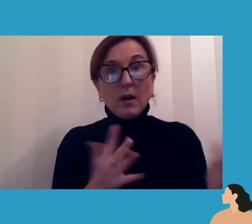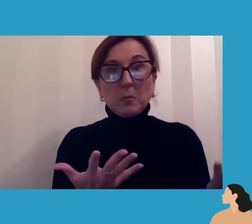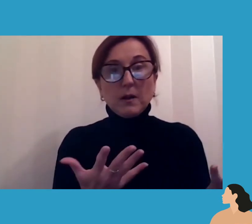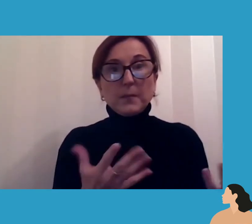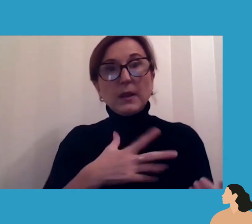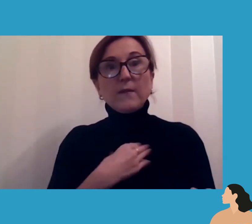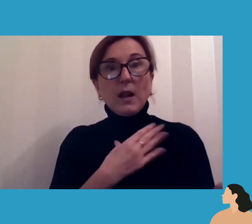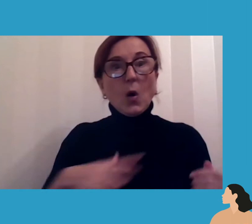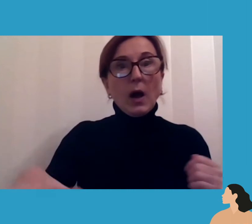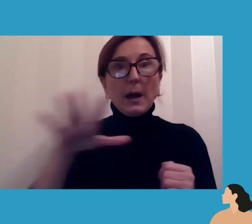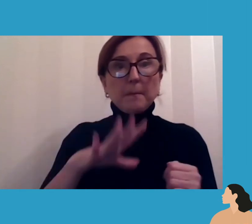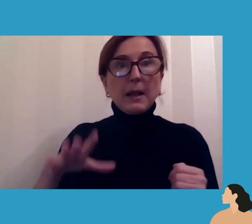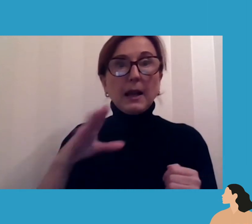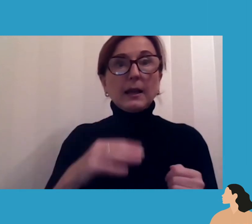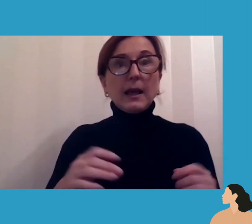Vilnius